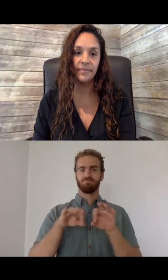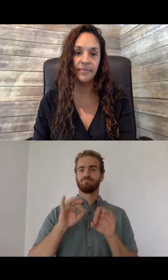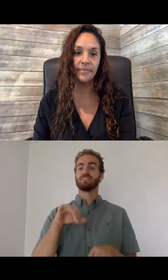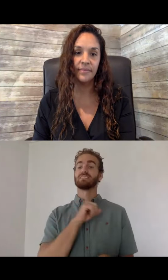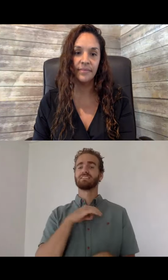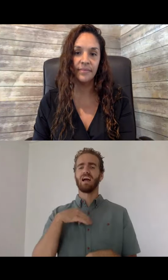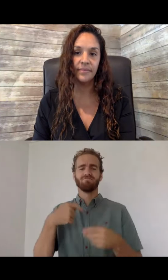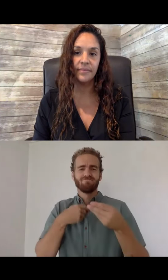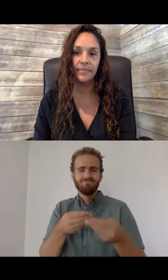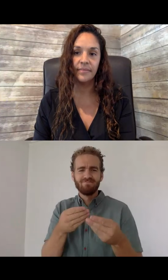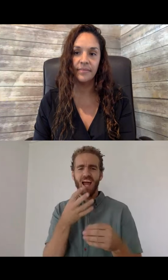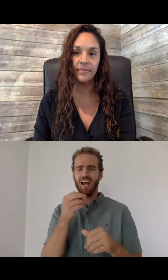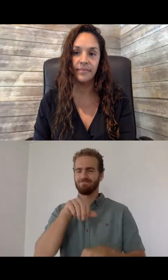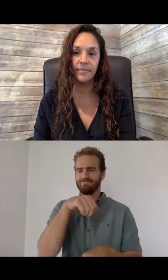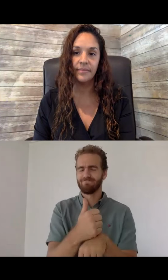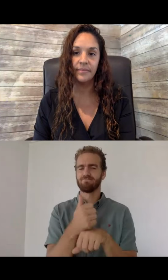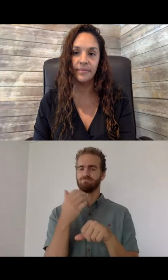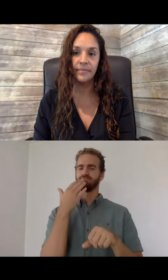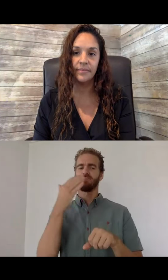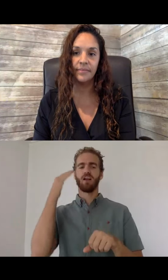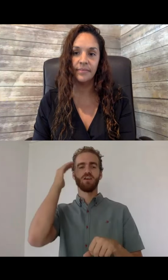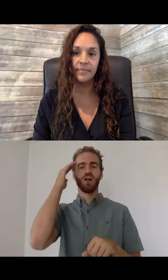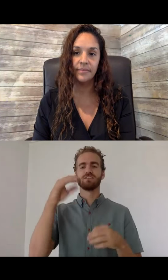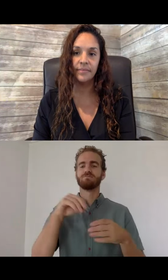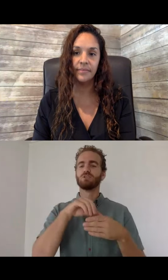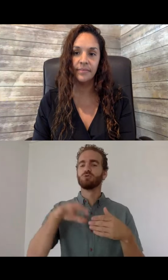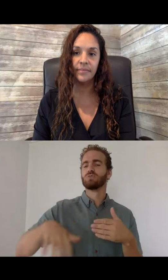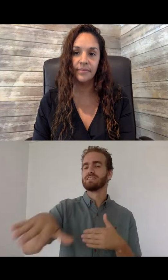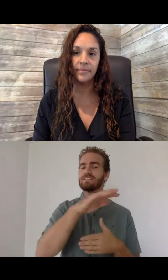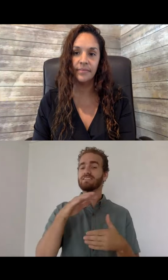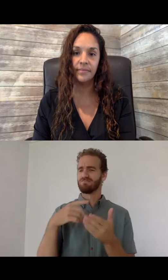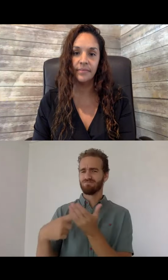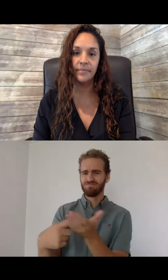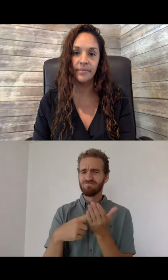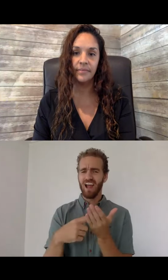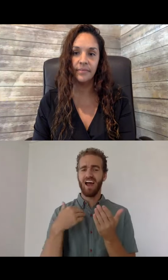involved? It's important that staff nurture and establish